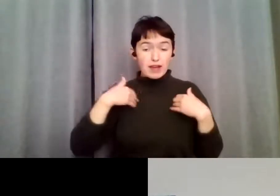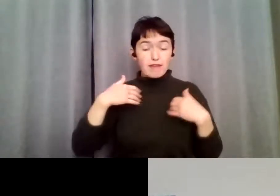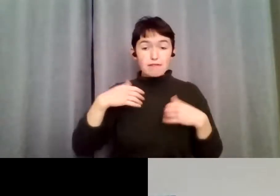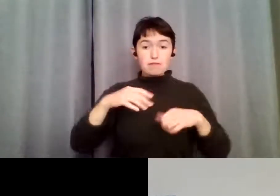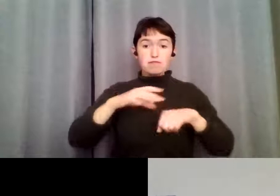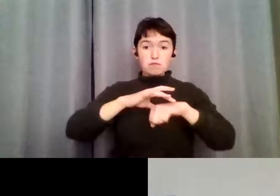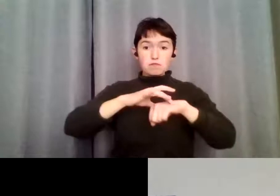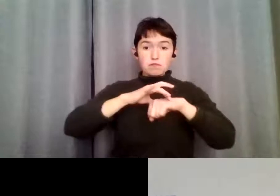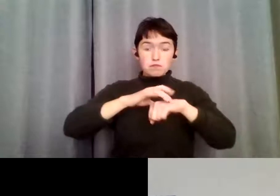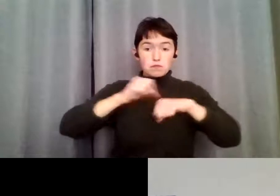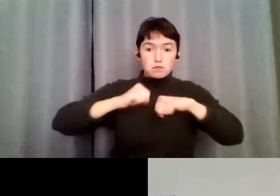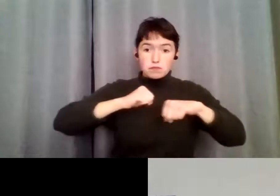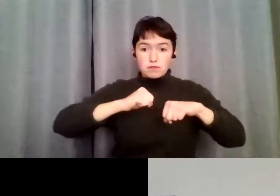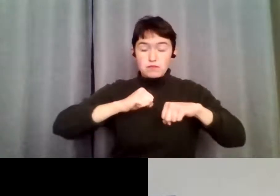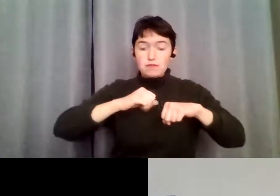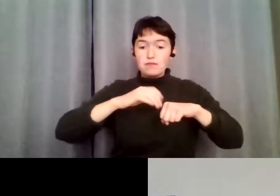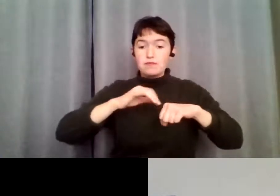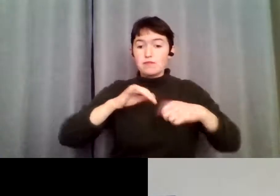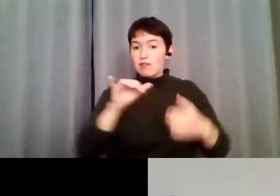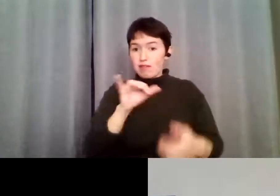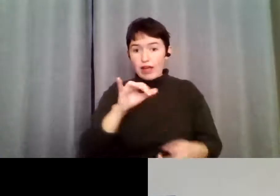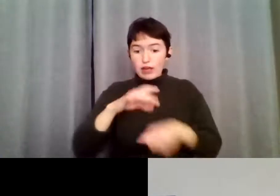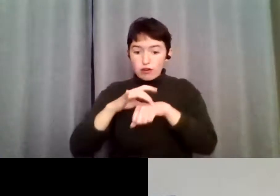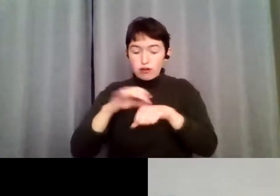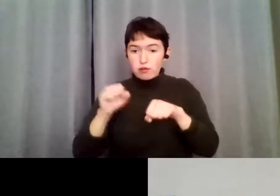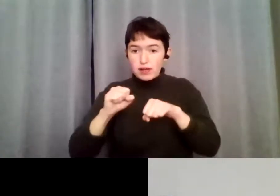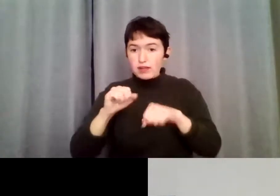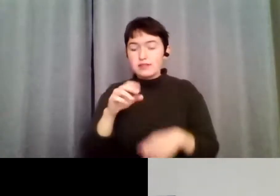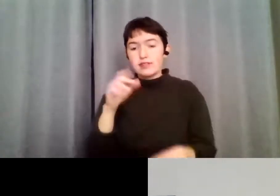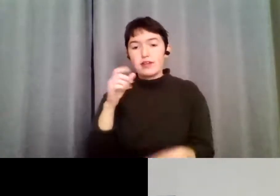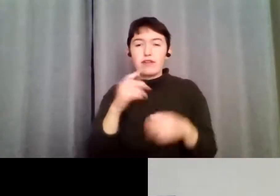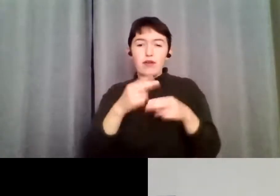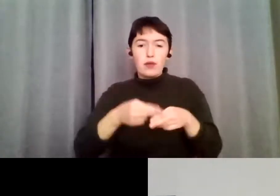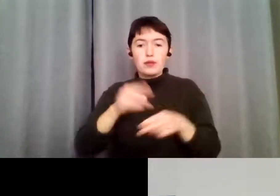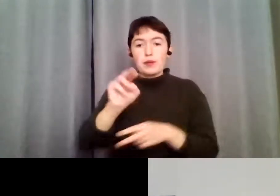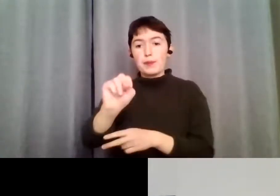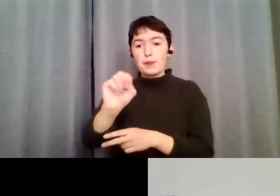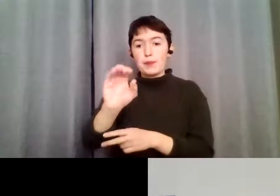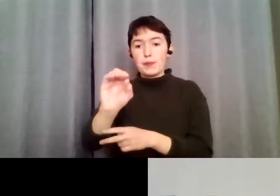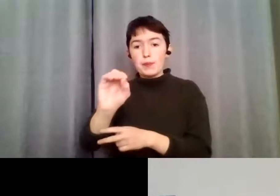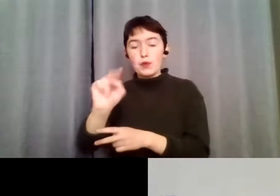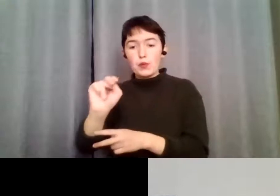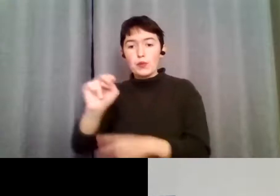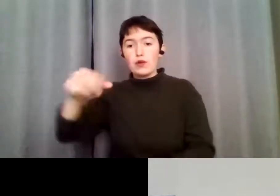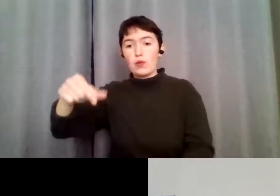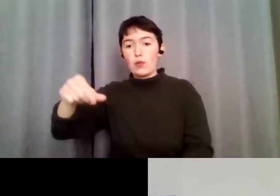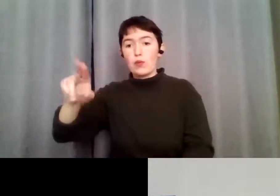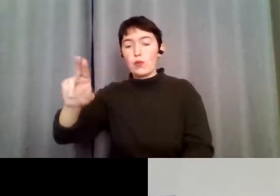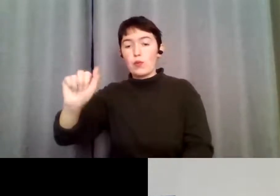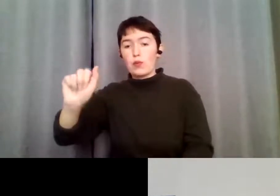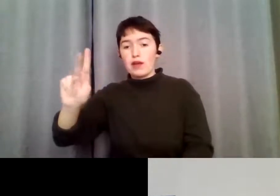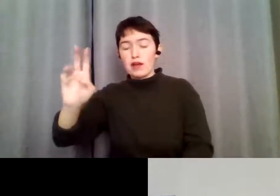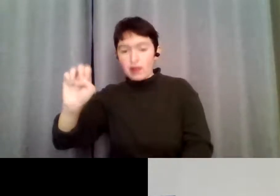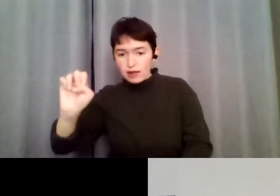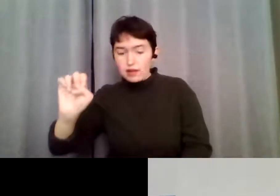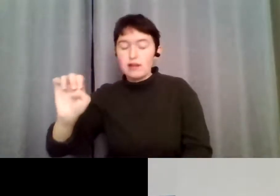shake. And sometimes that's because of things settling in the interior of the moon. Sometimes it's because of a